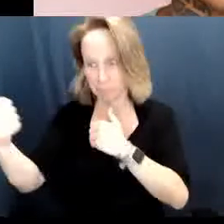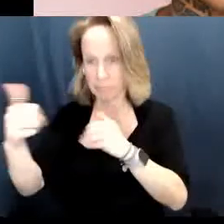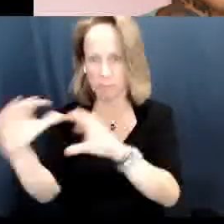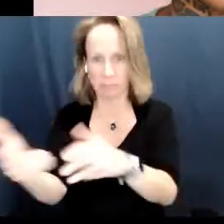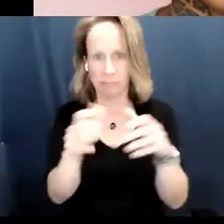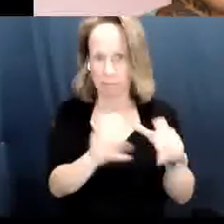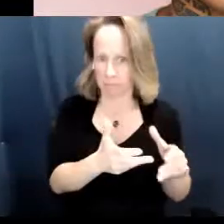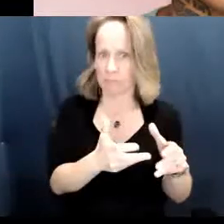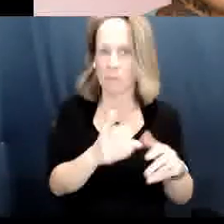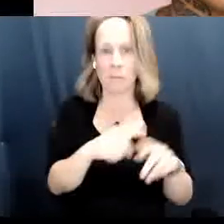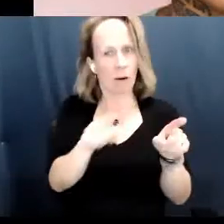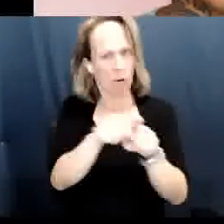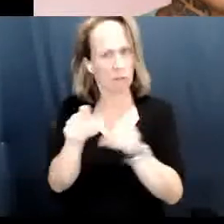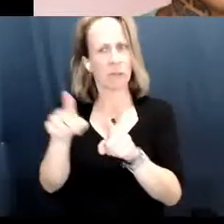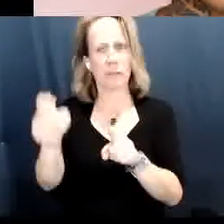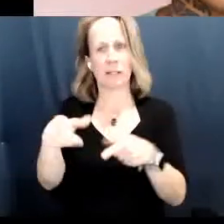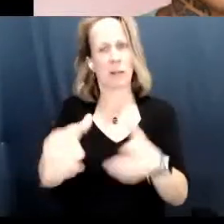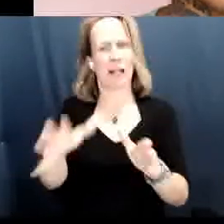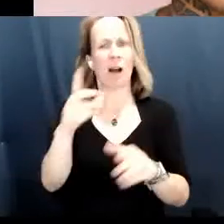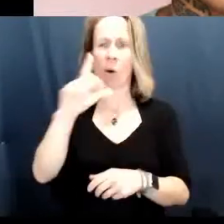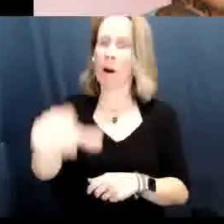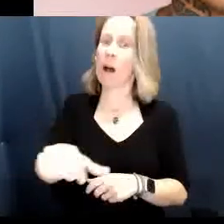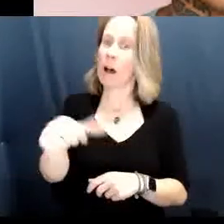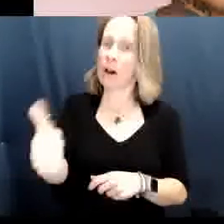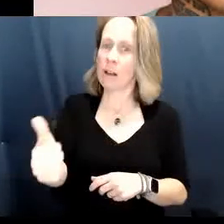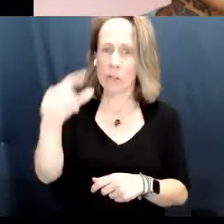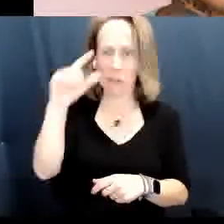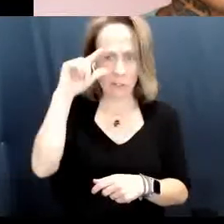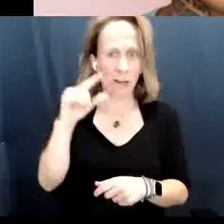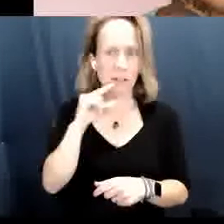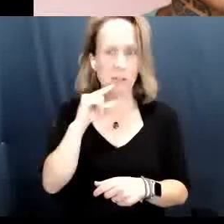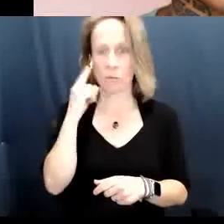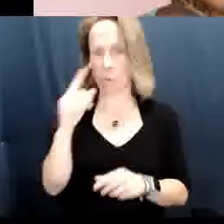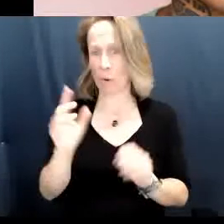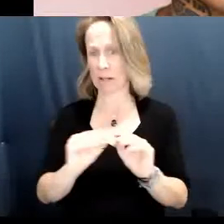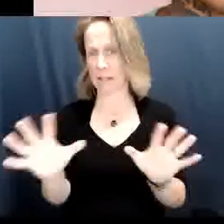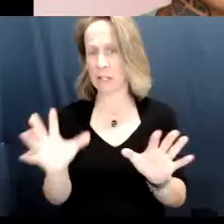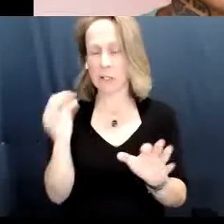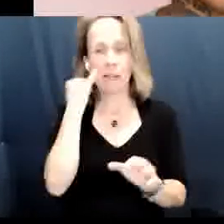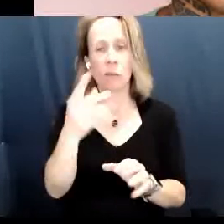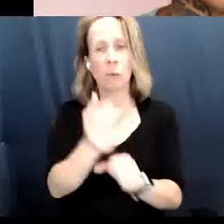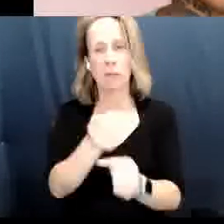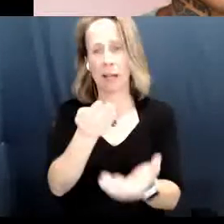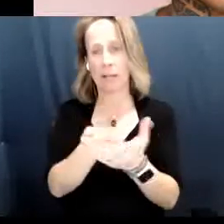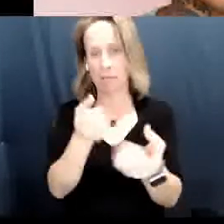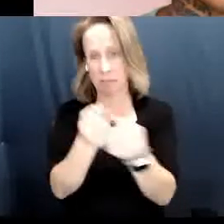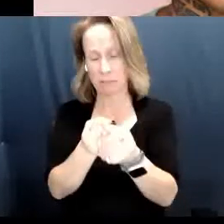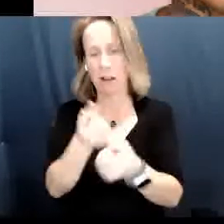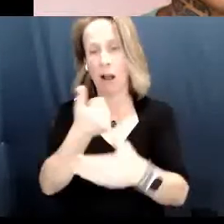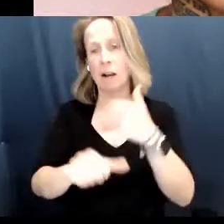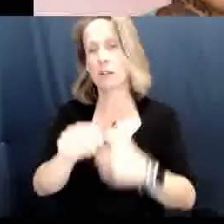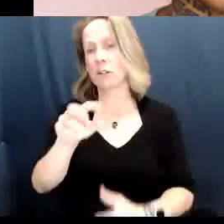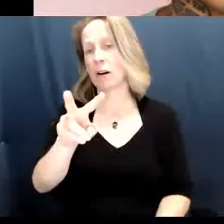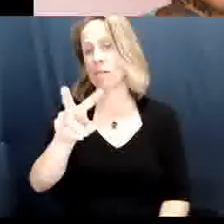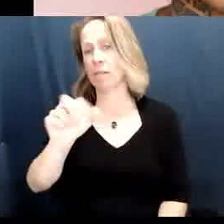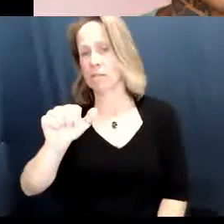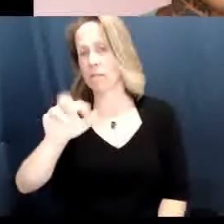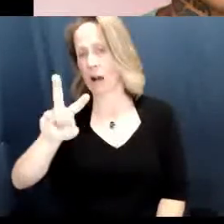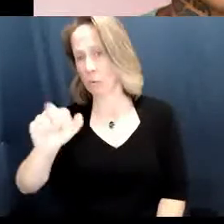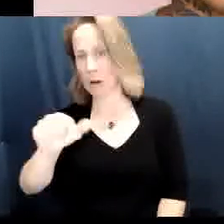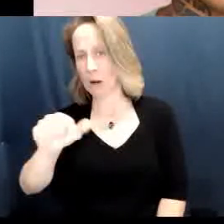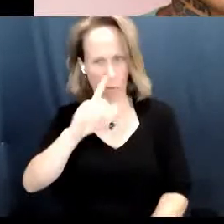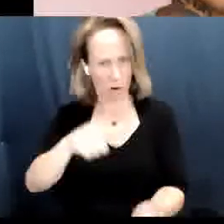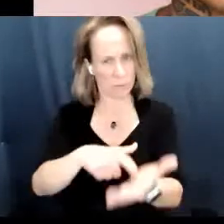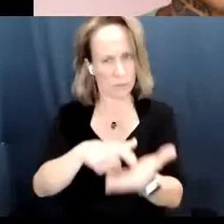for other genders. To be clear, if you receive funding under VAWA, you are required to provide equal